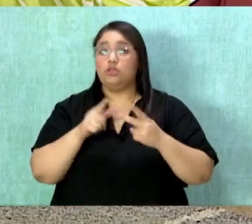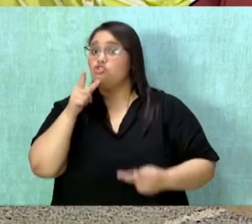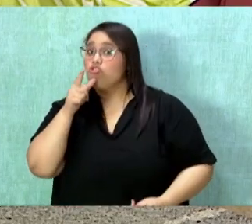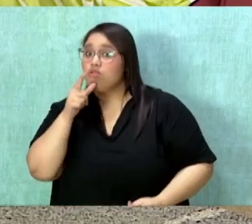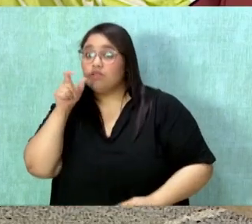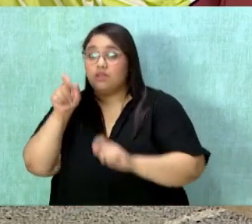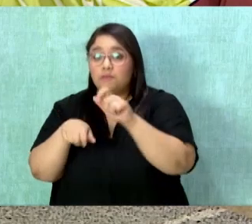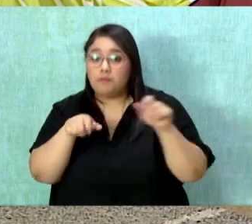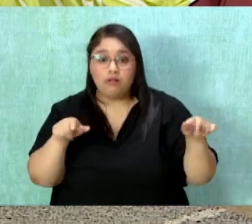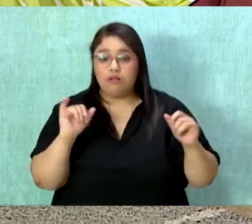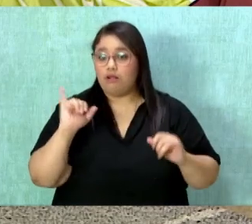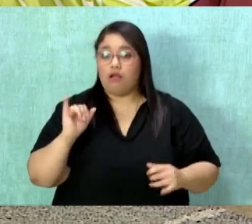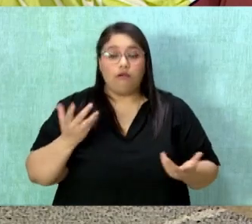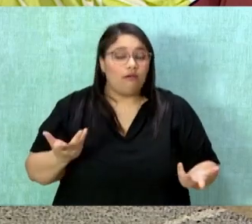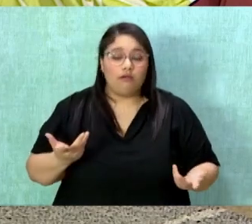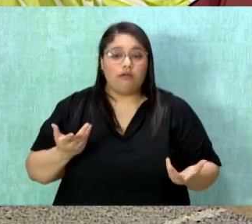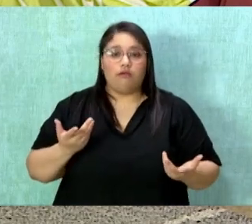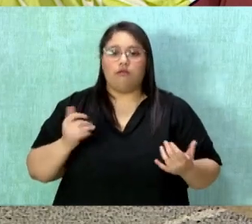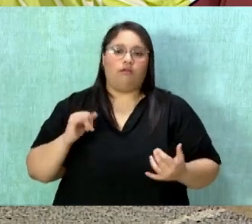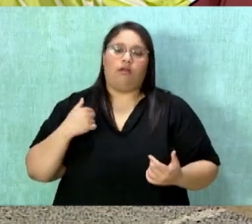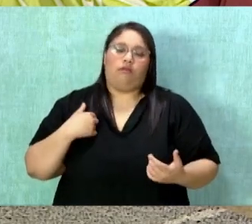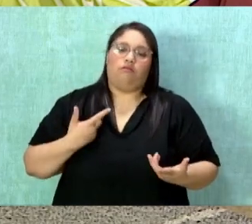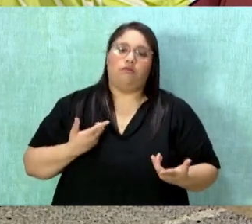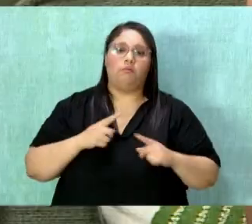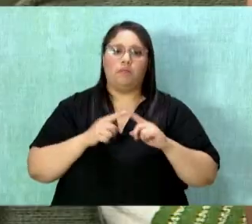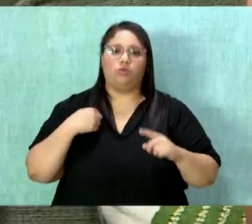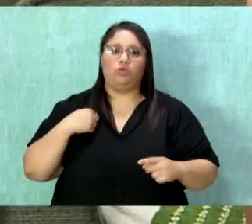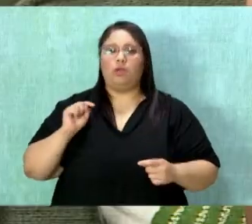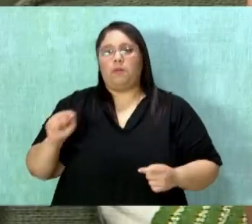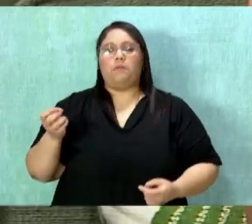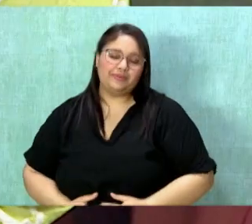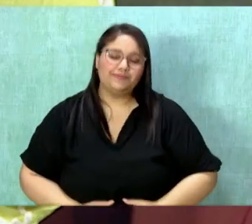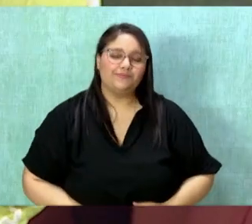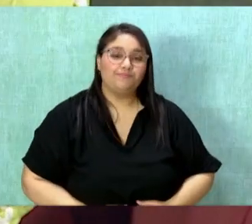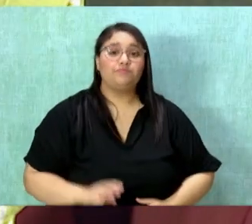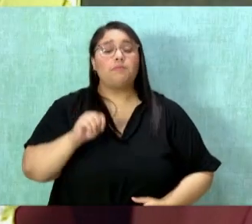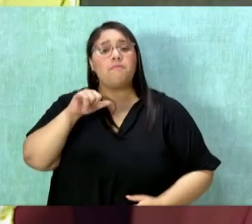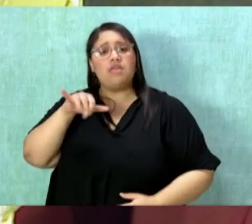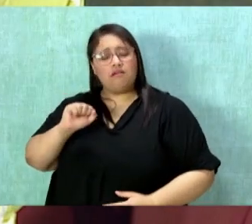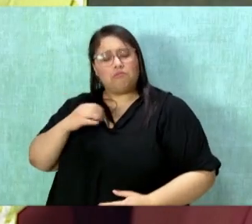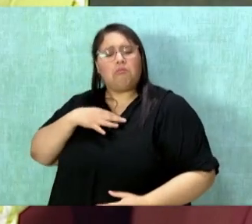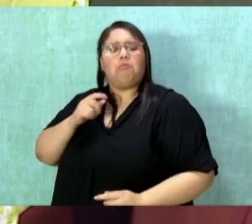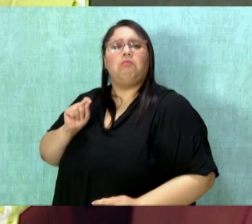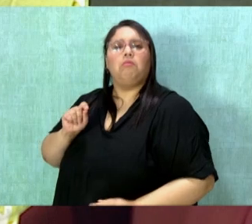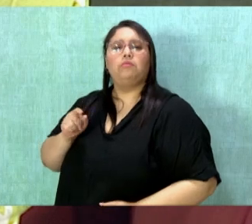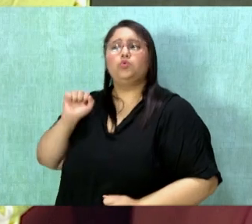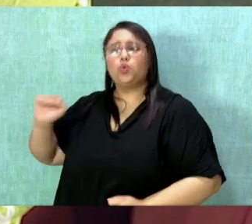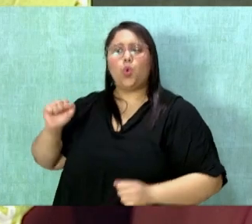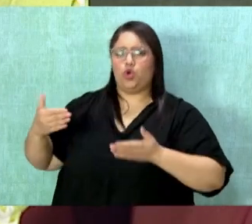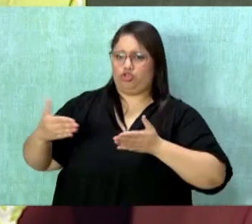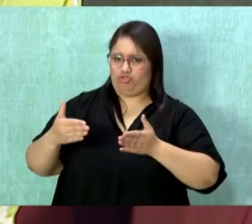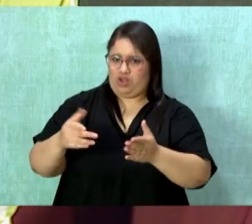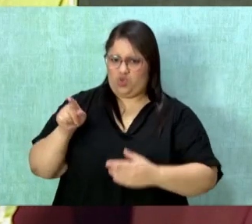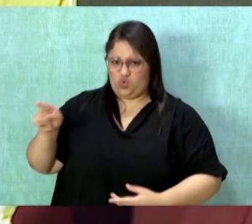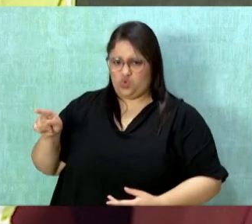hearing people, light bulb, or not even a light bulb, you just press a doorbell and it rings. Mia, in terms of your journey,